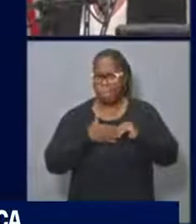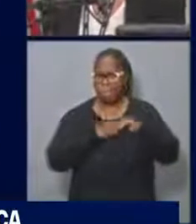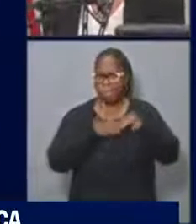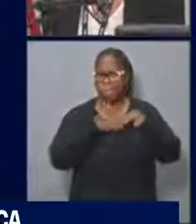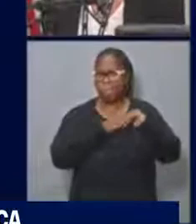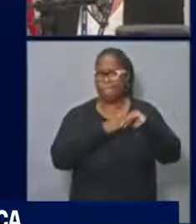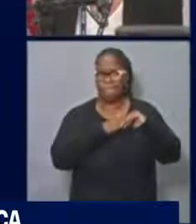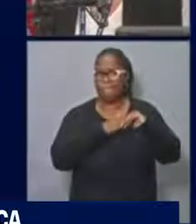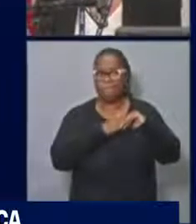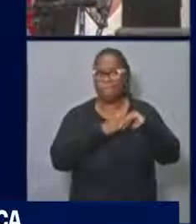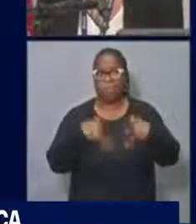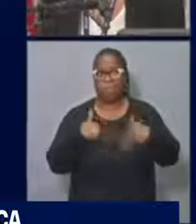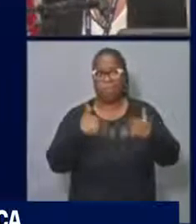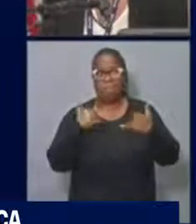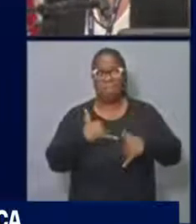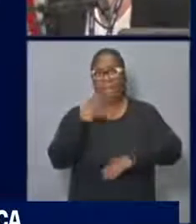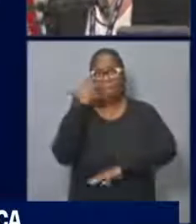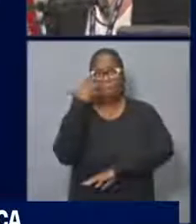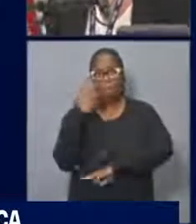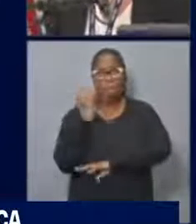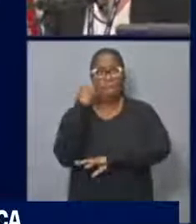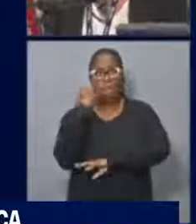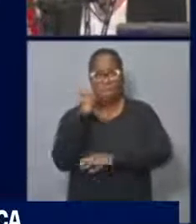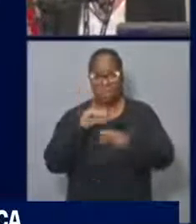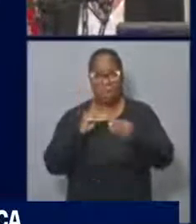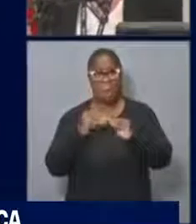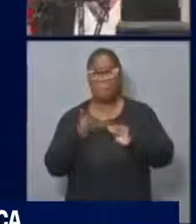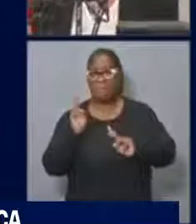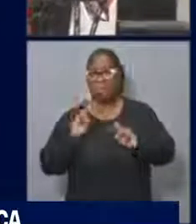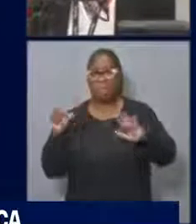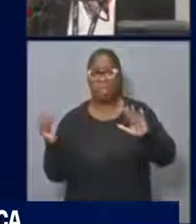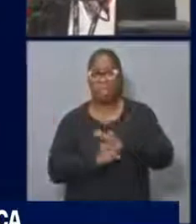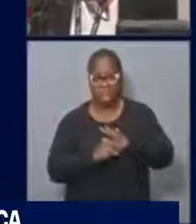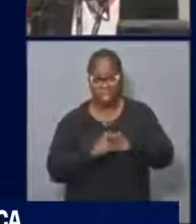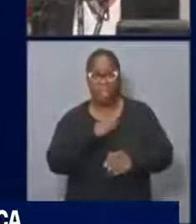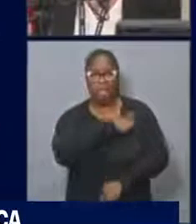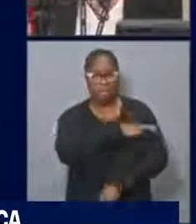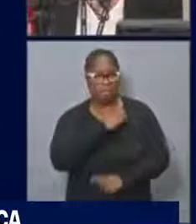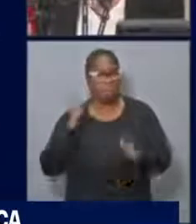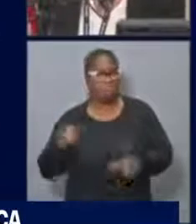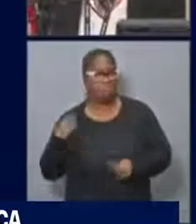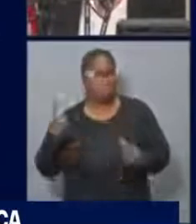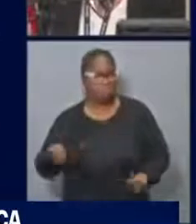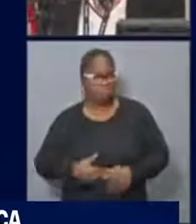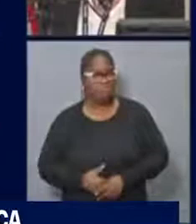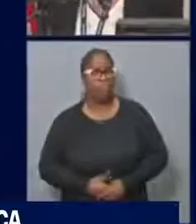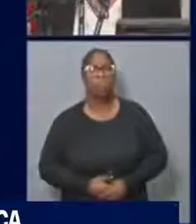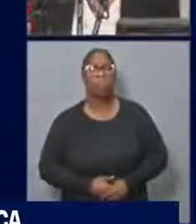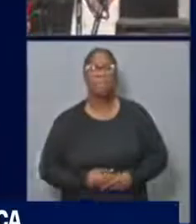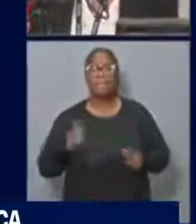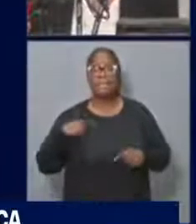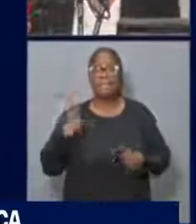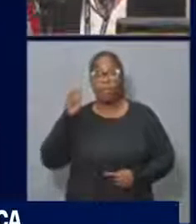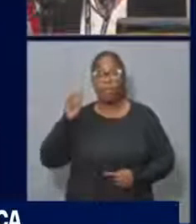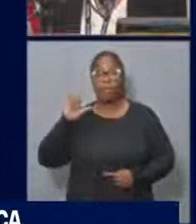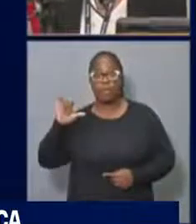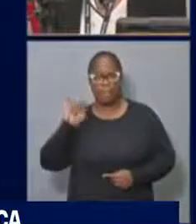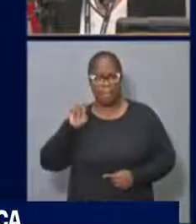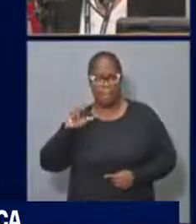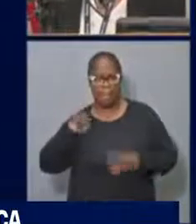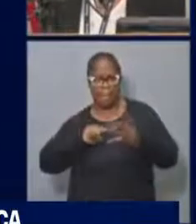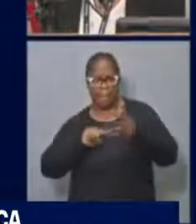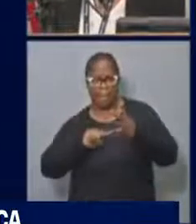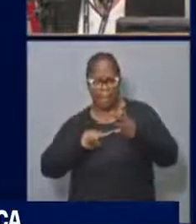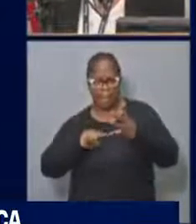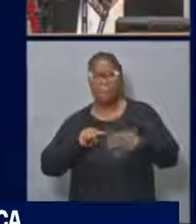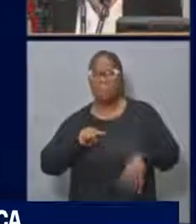we're now seeing the highest rates we've ever had since the onset of the pandemic. We have known that since Memorial Day weekend, younger people have